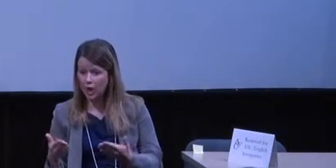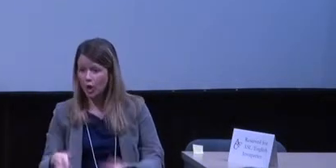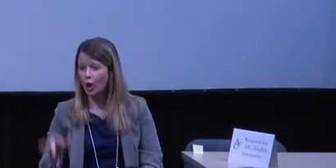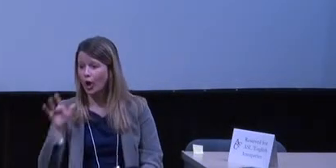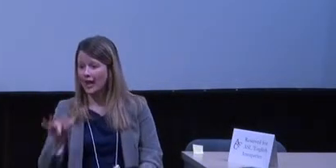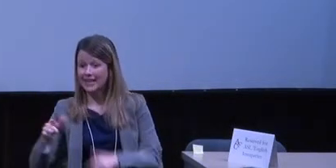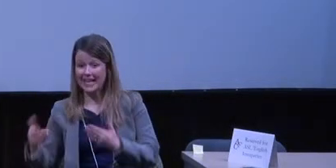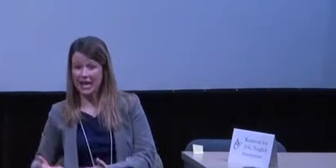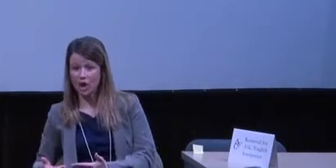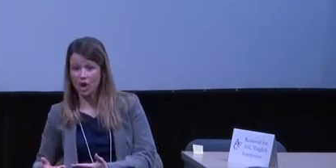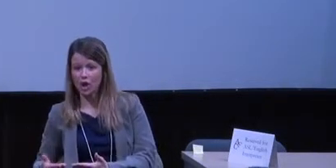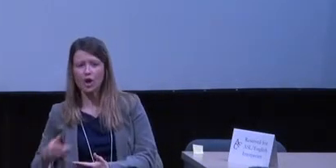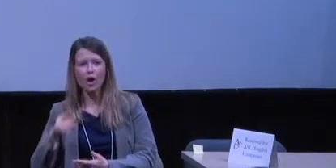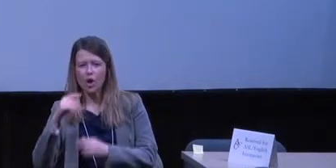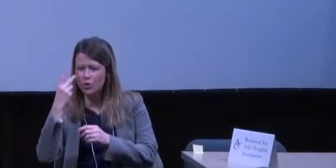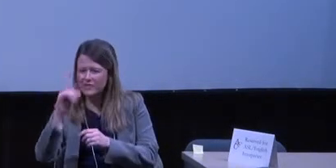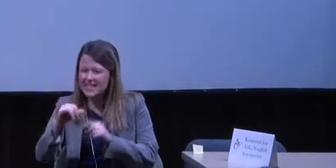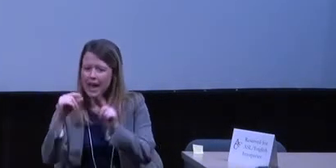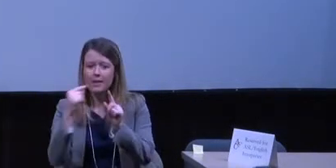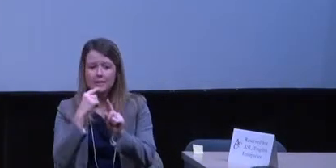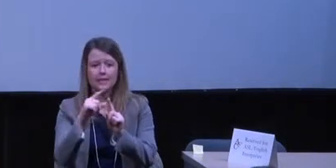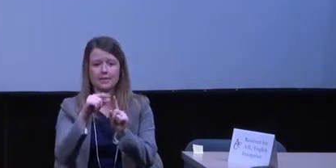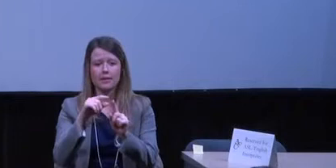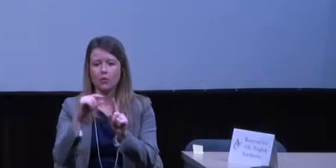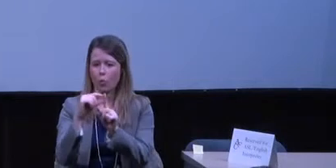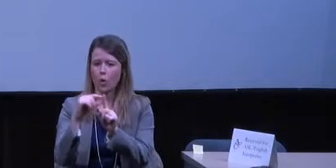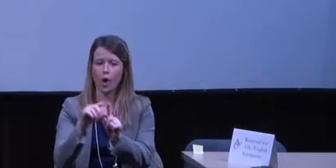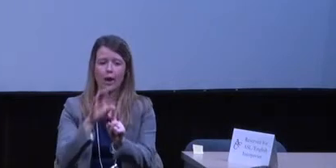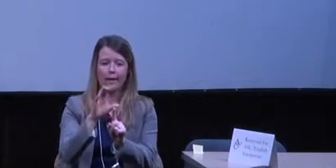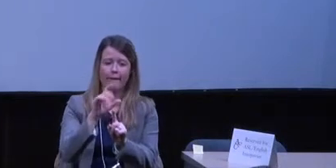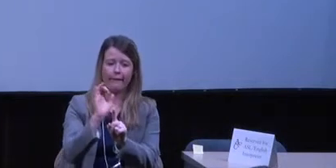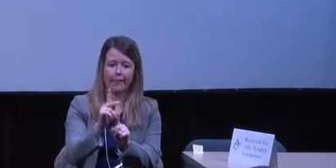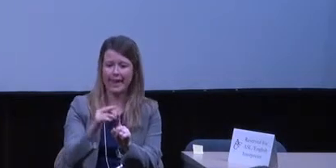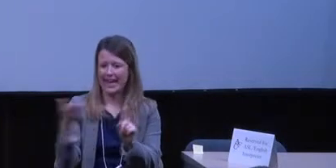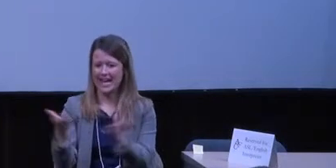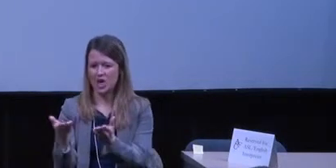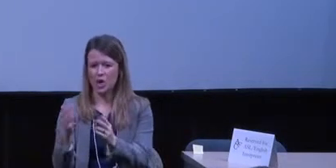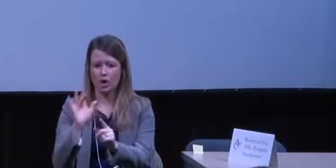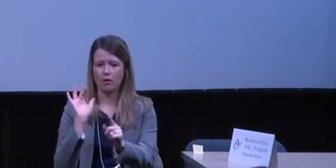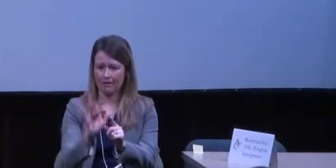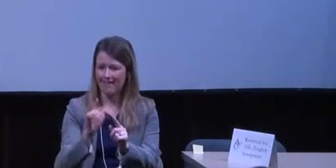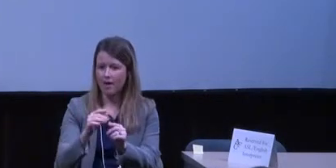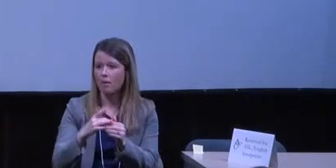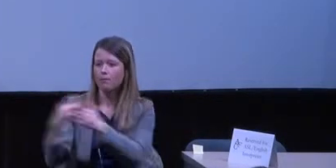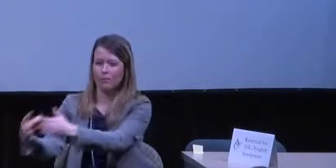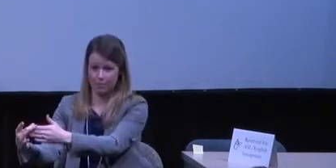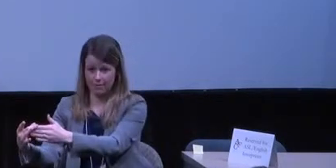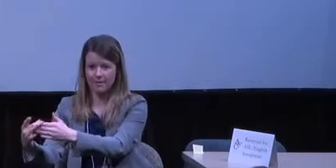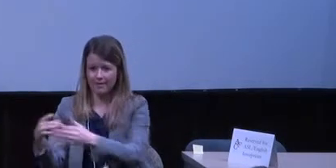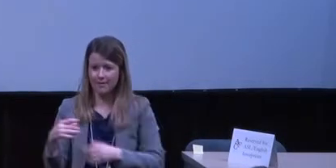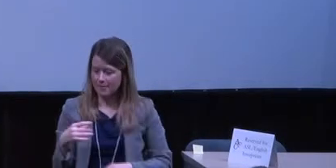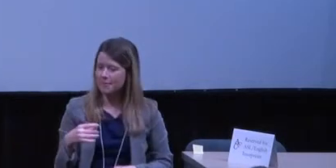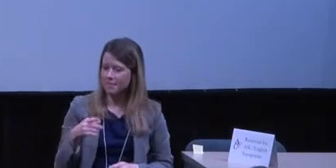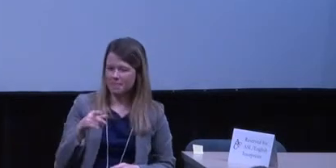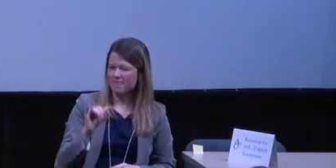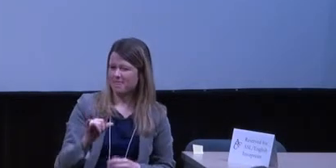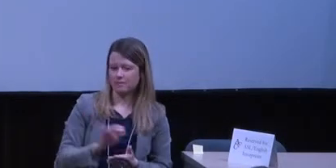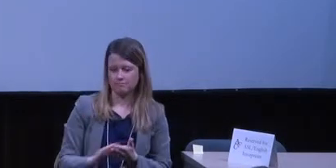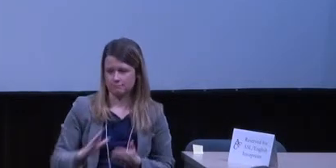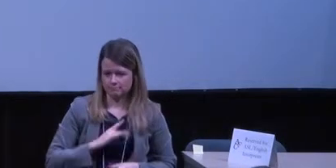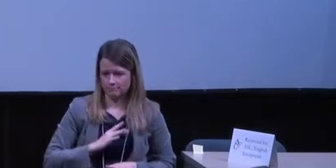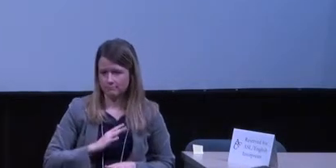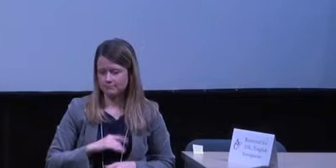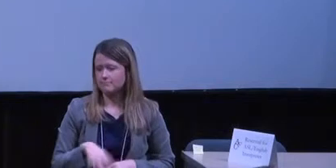on a website. You guys have seen this before, right? So if I pull up all the links on a page, because that's how I access it,